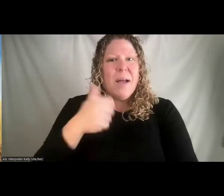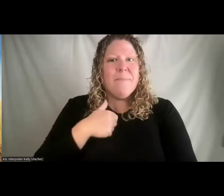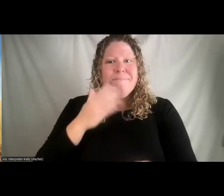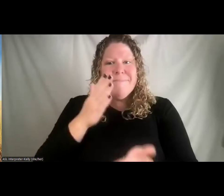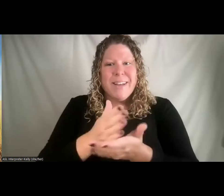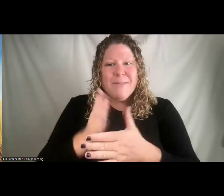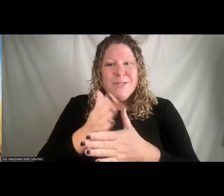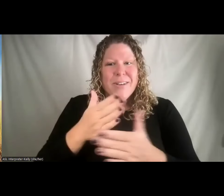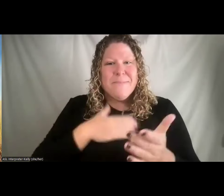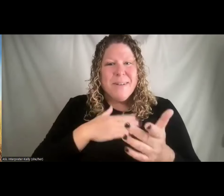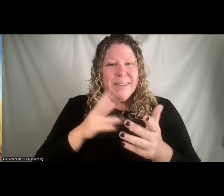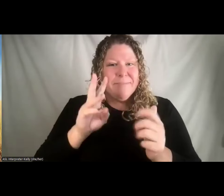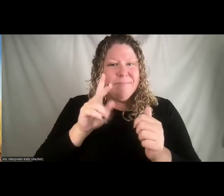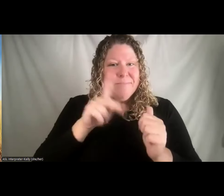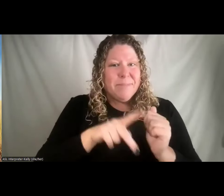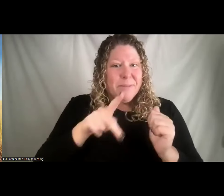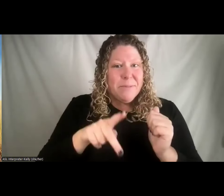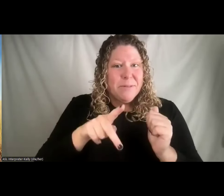And